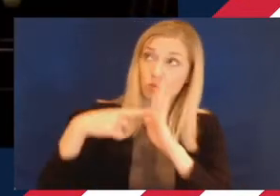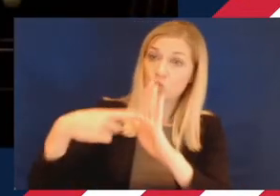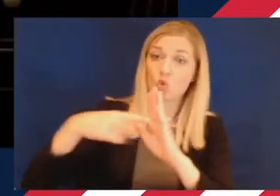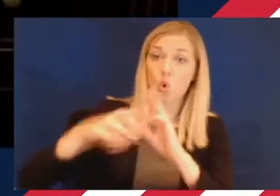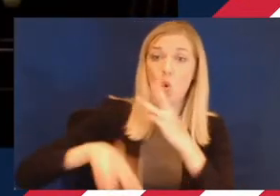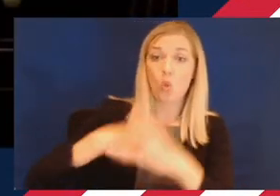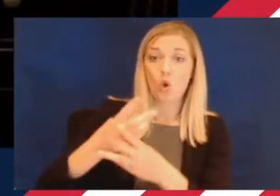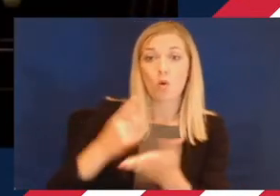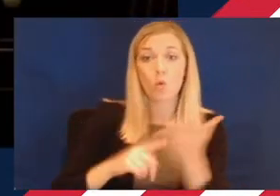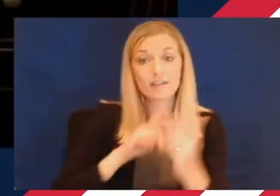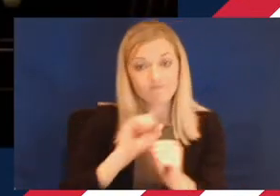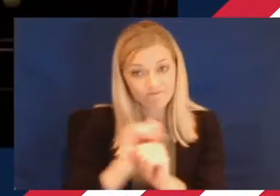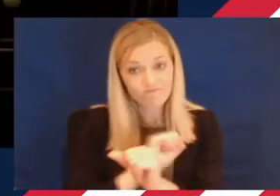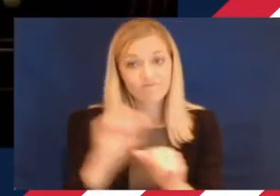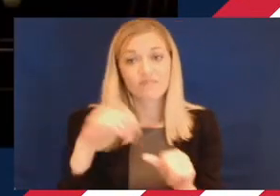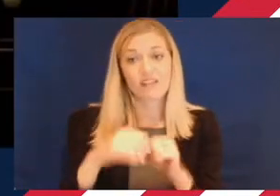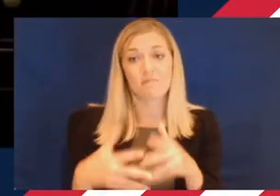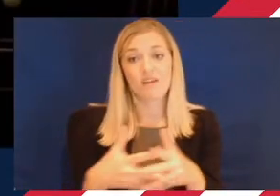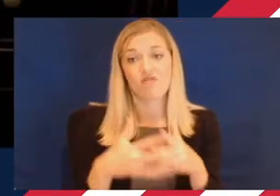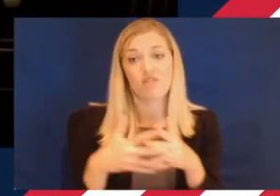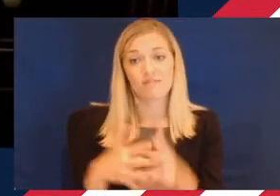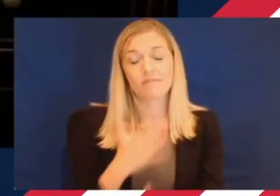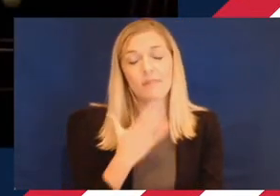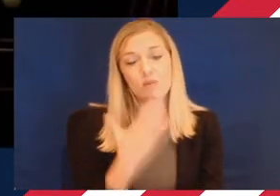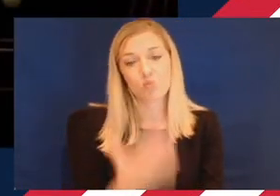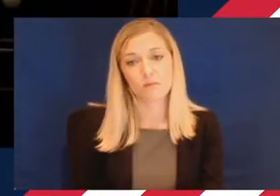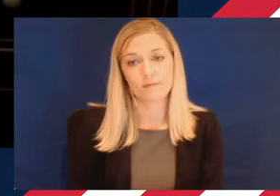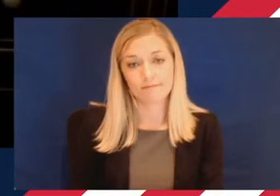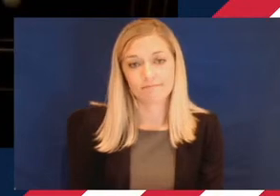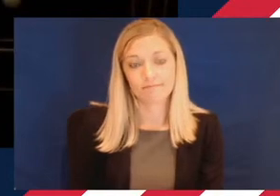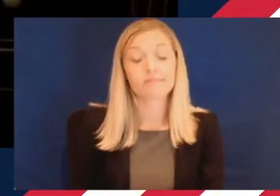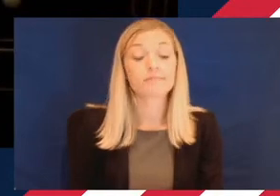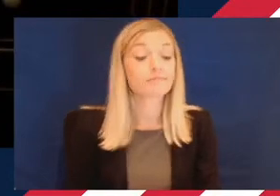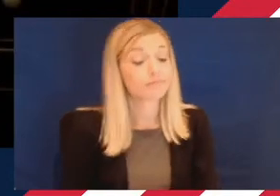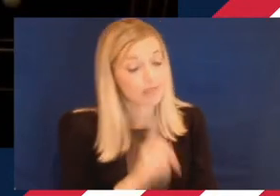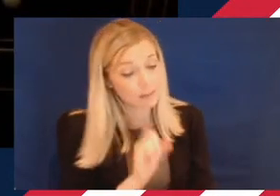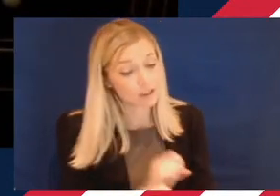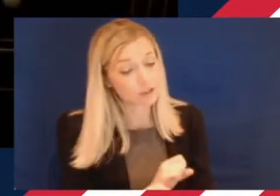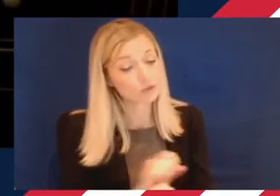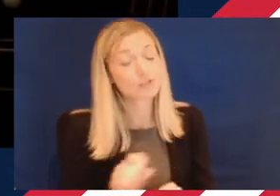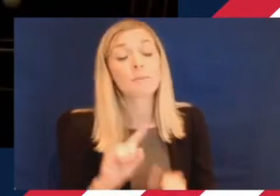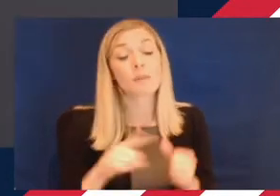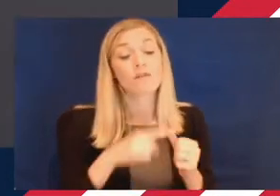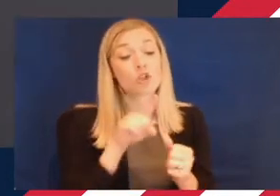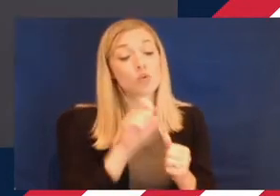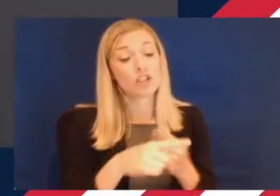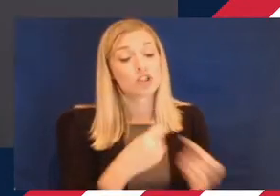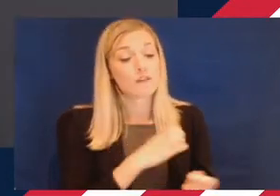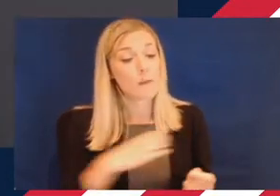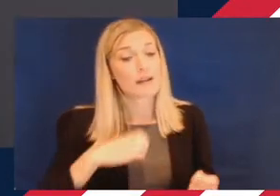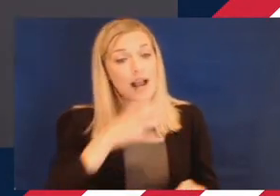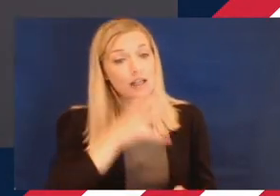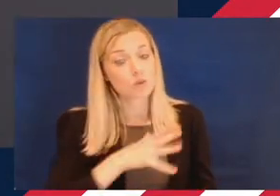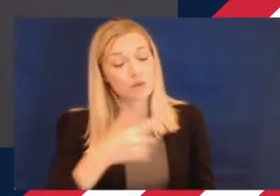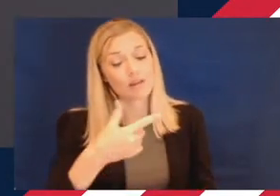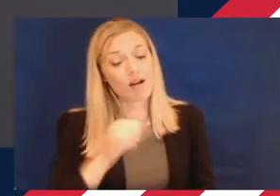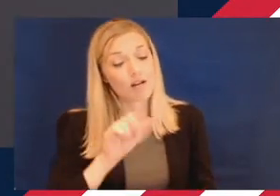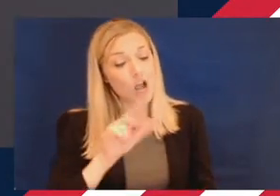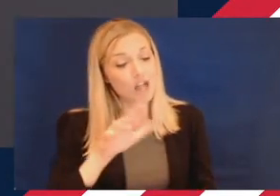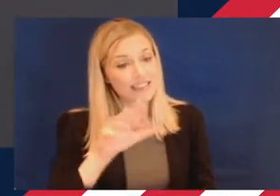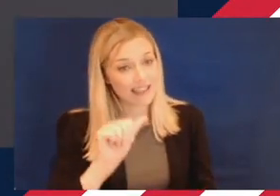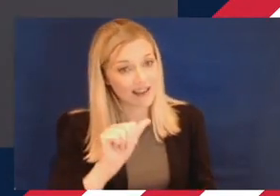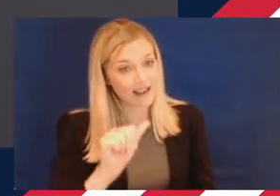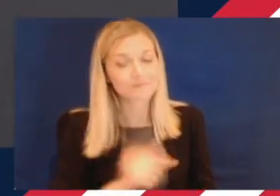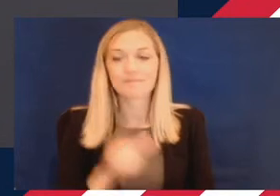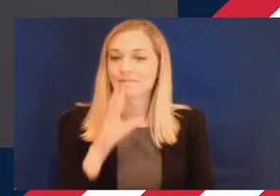you. Our first question is from Congresswoman Garcia. Buenas tardes,